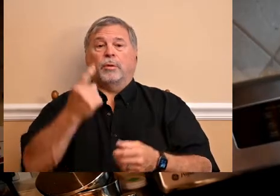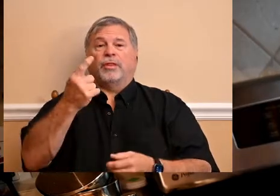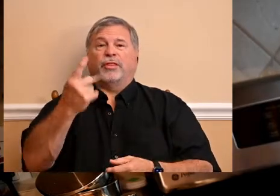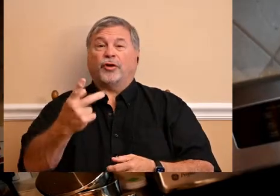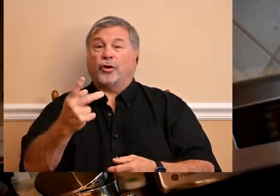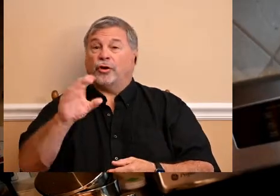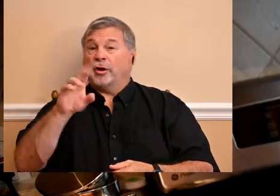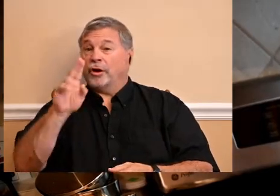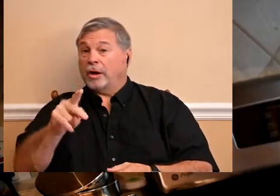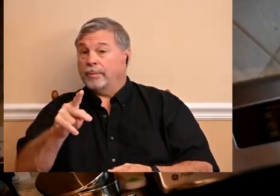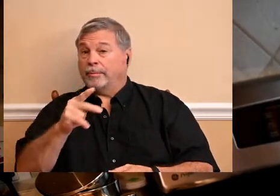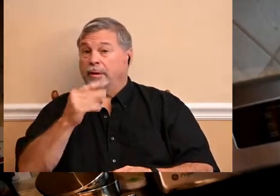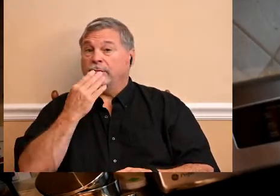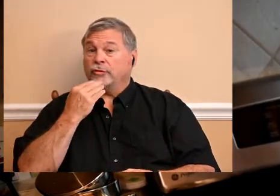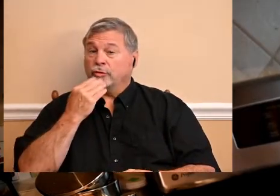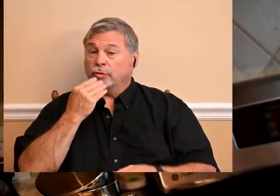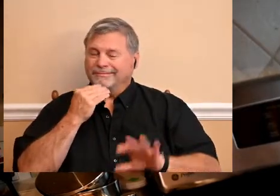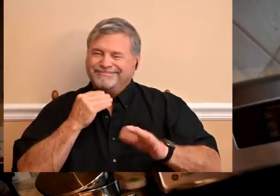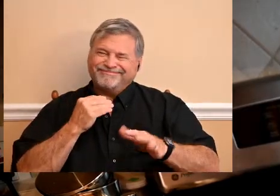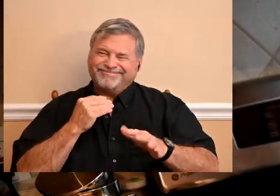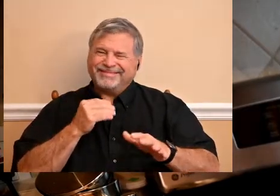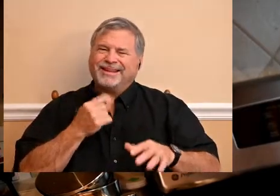We've got about 1/3 cup of sugar.